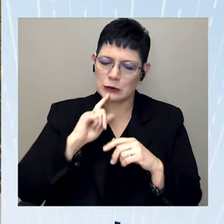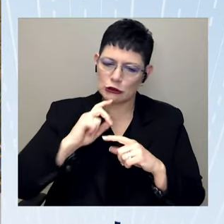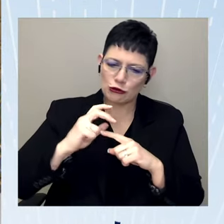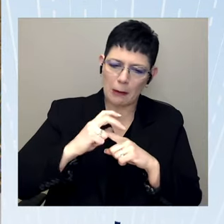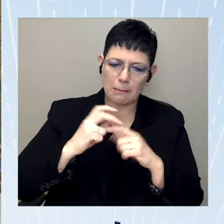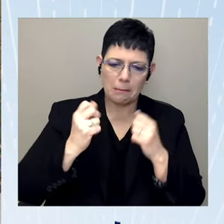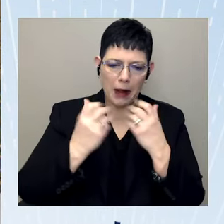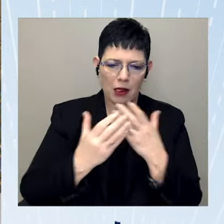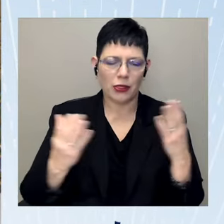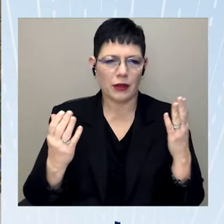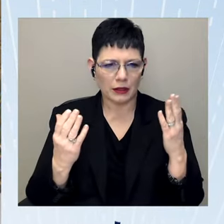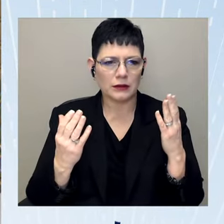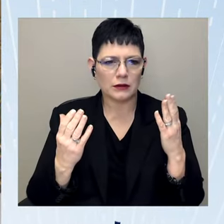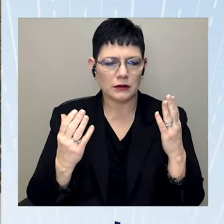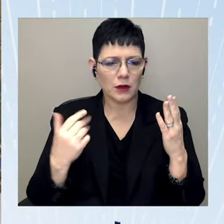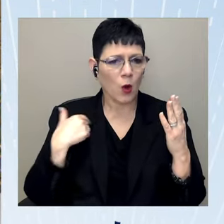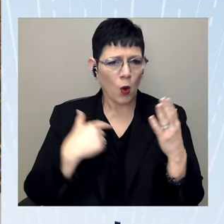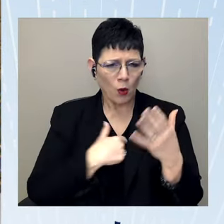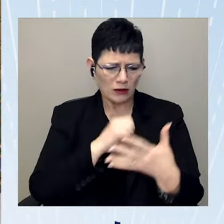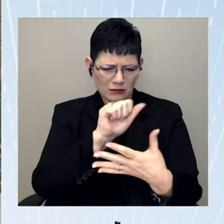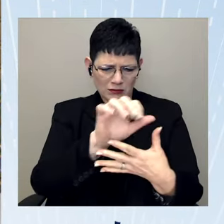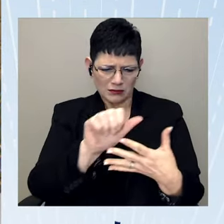We have done a lot, but we are